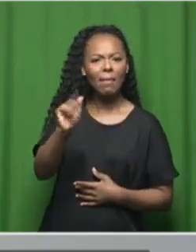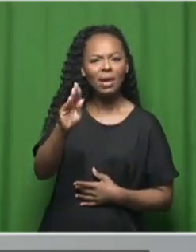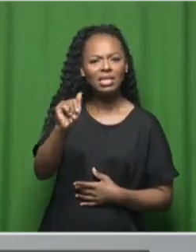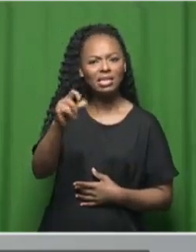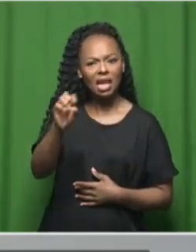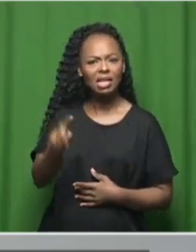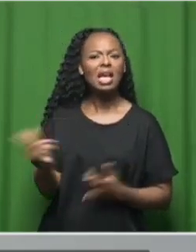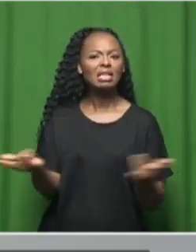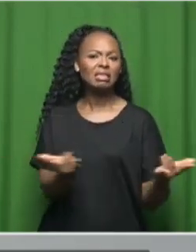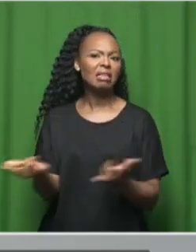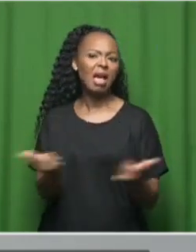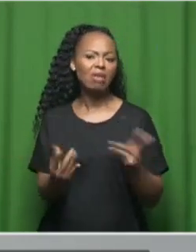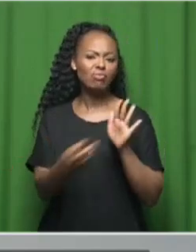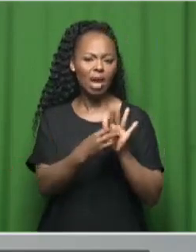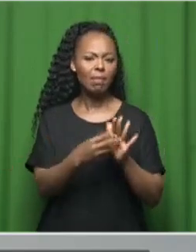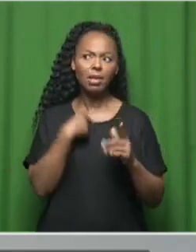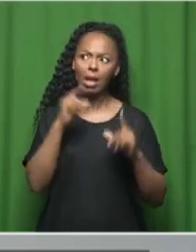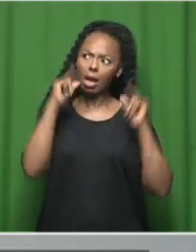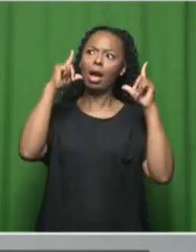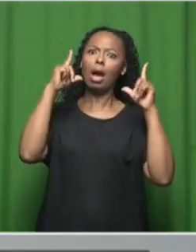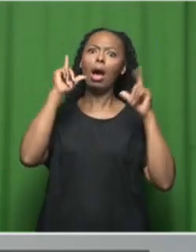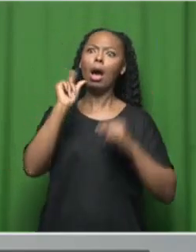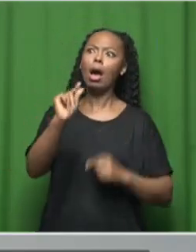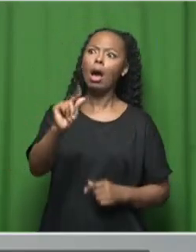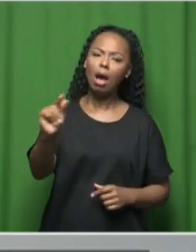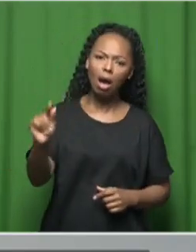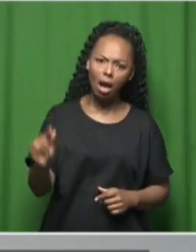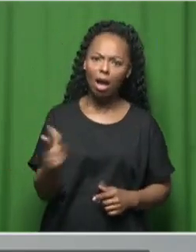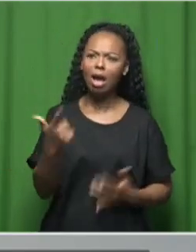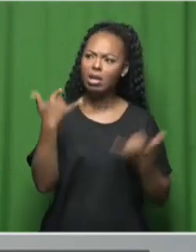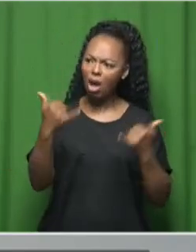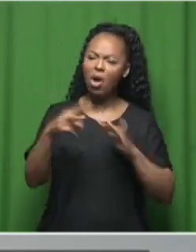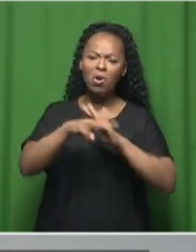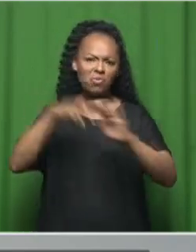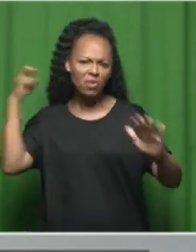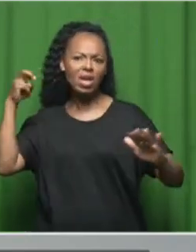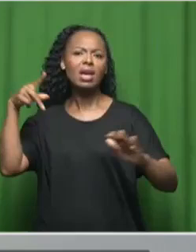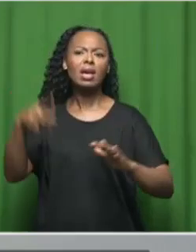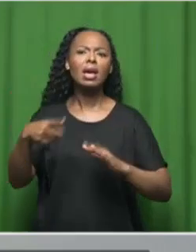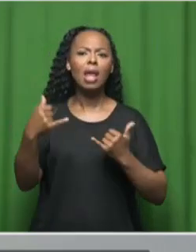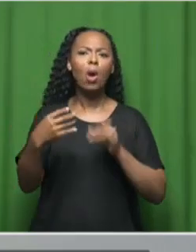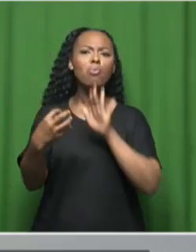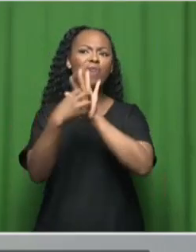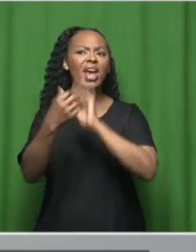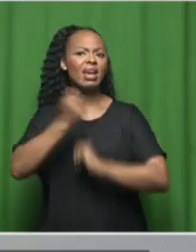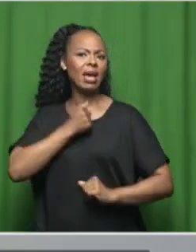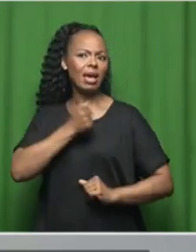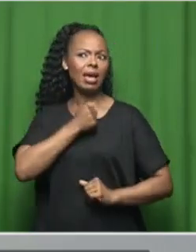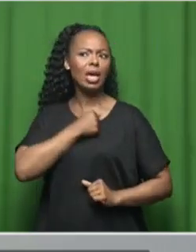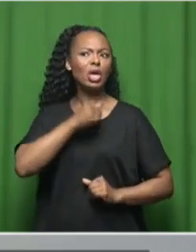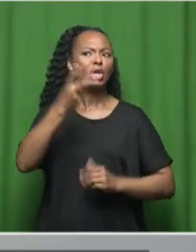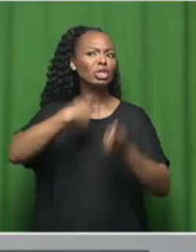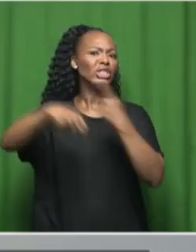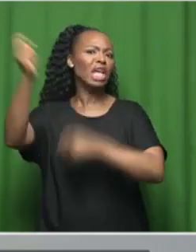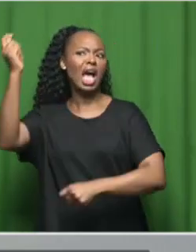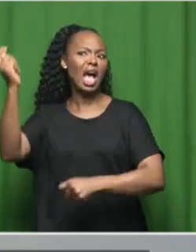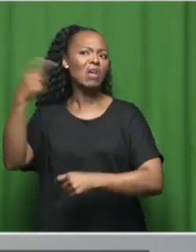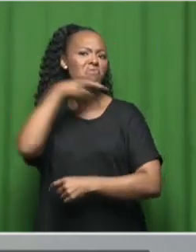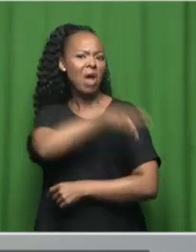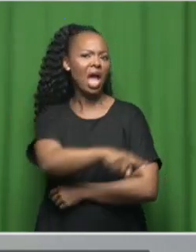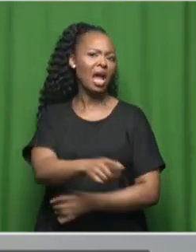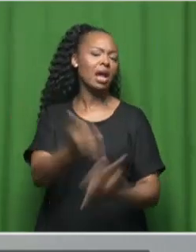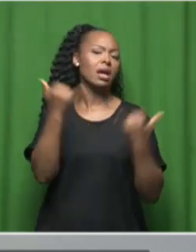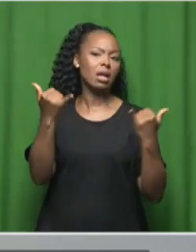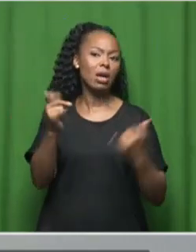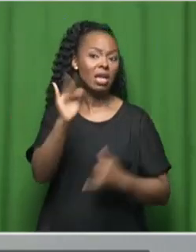it's kind of subsided. We haven't had more tags and we hope that it has stopped. But we definitely wanted to join the Alliance so that if anyone is thinking of